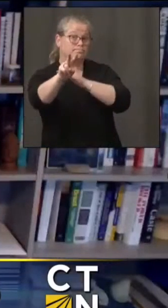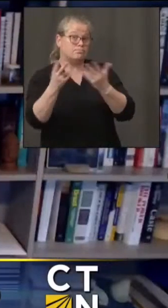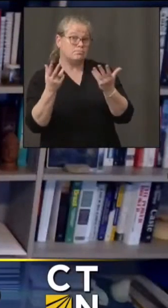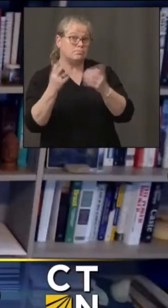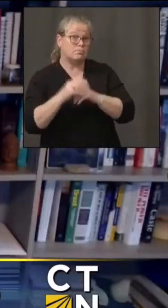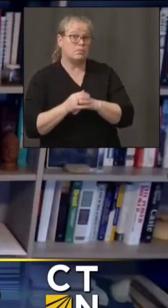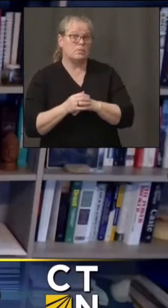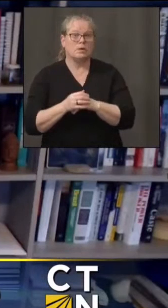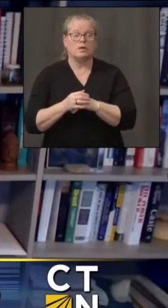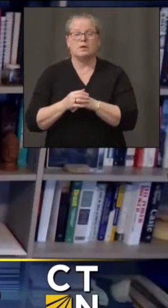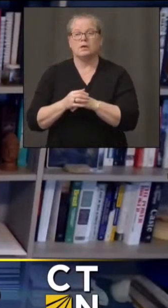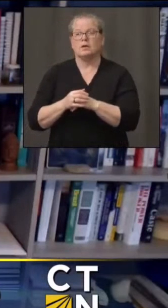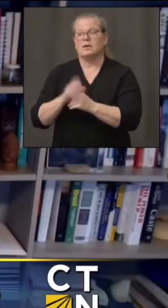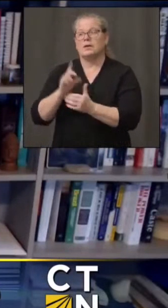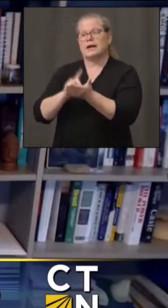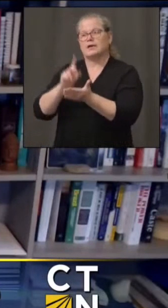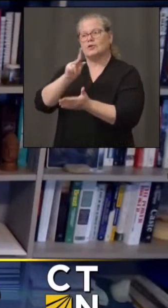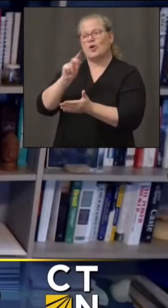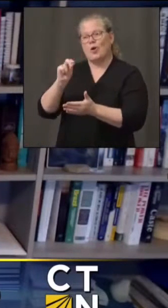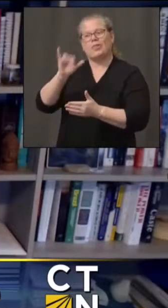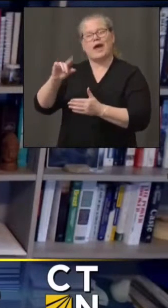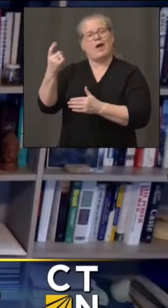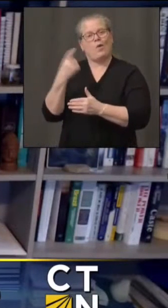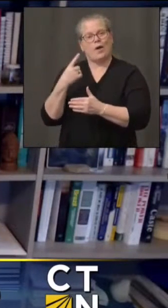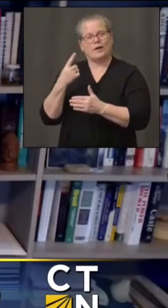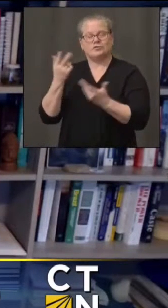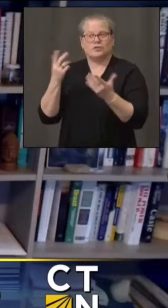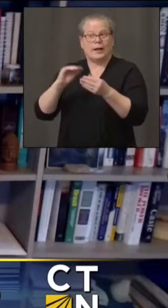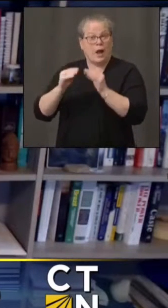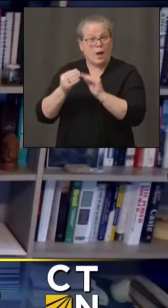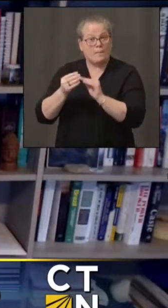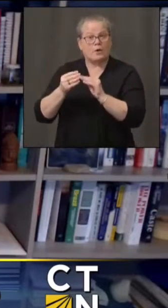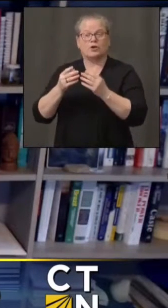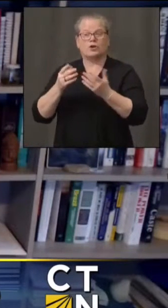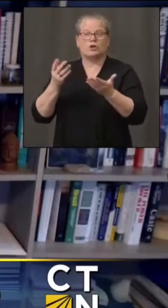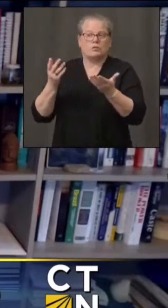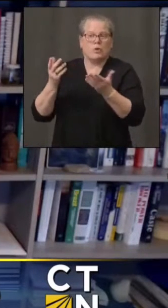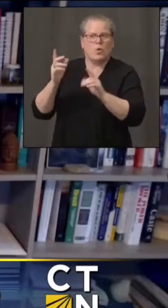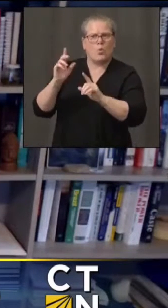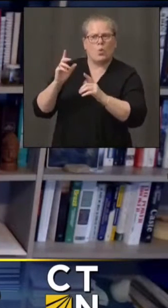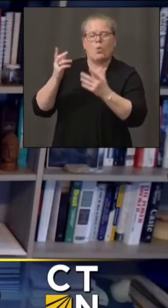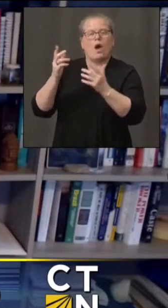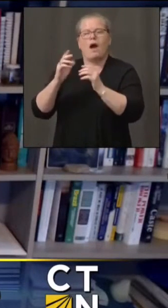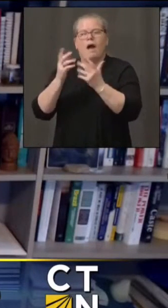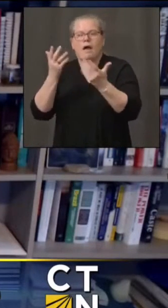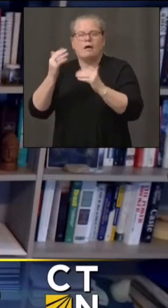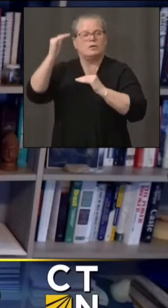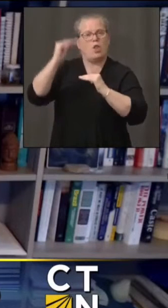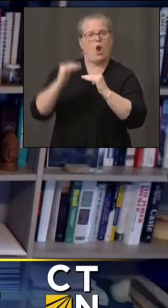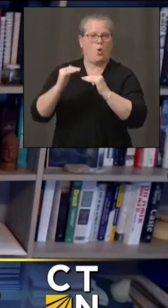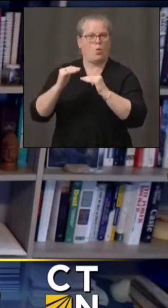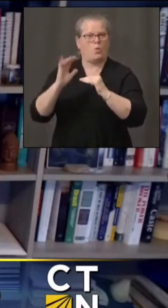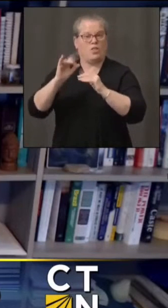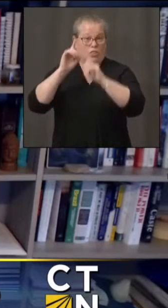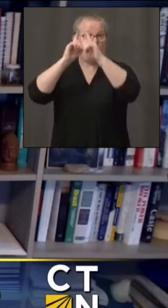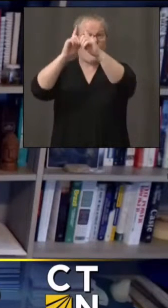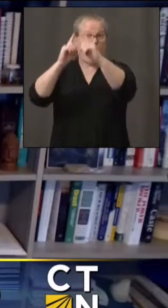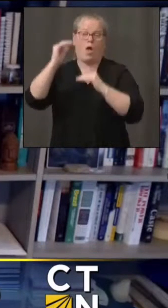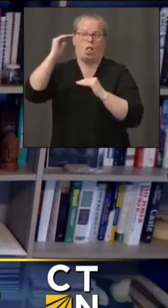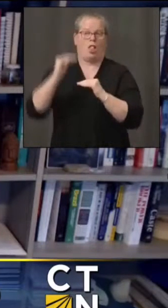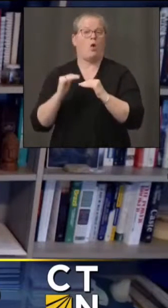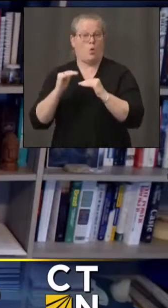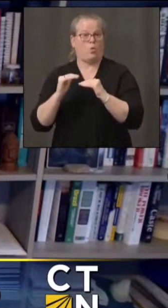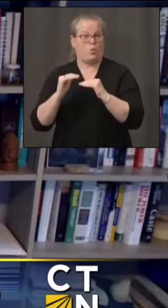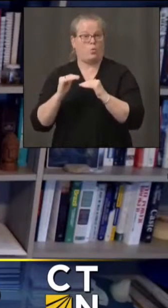the question about where it should be, obviously the goal of all our goals is to keep it as low as possible.